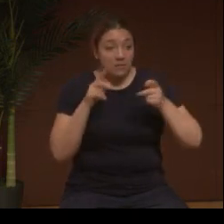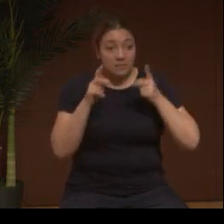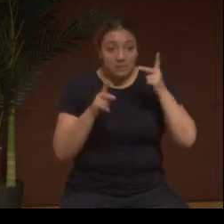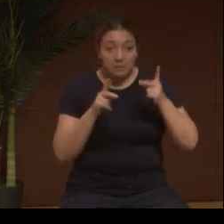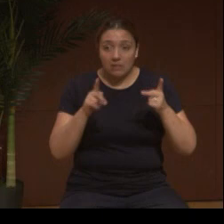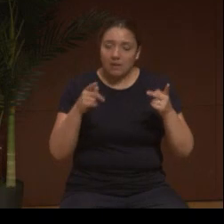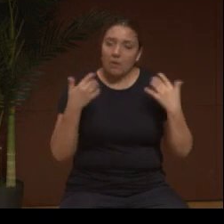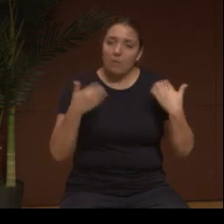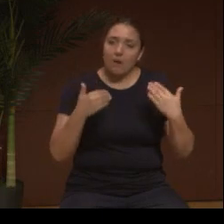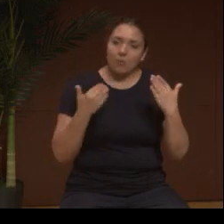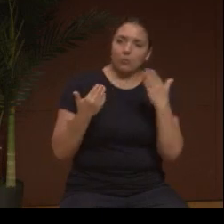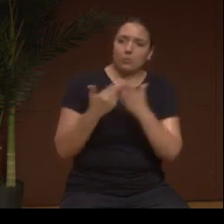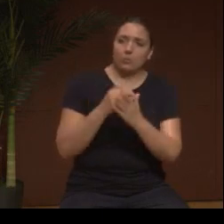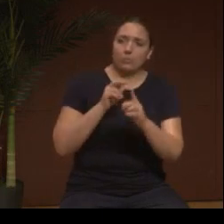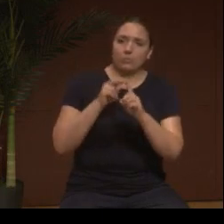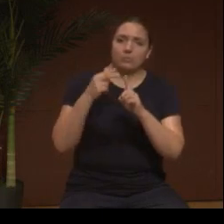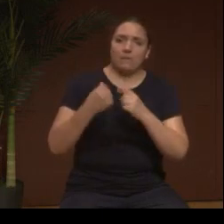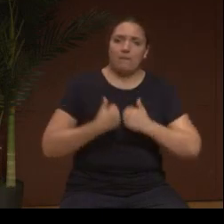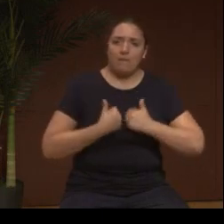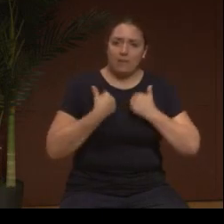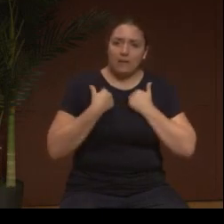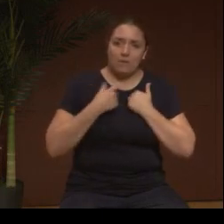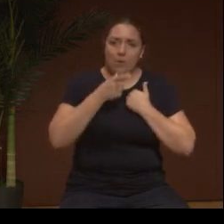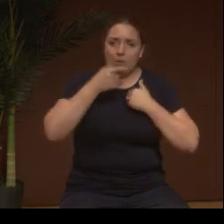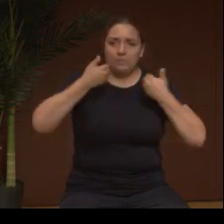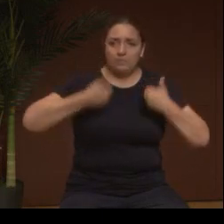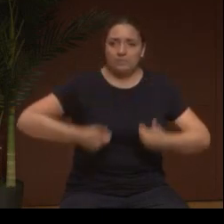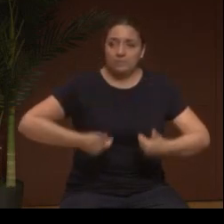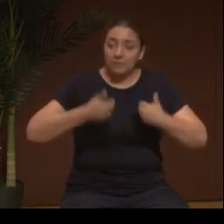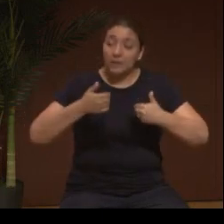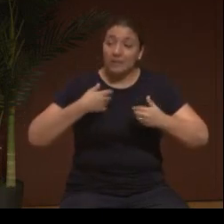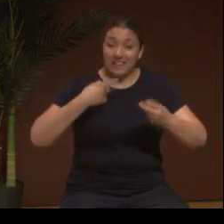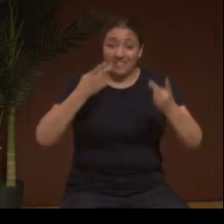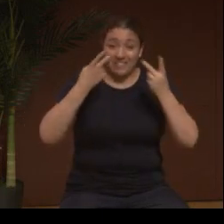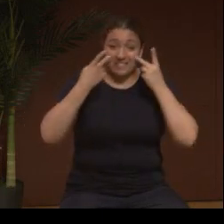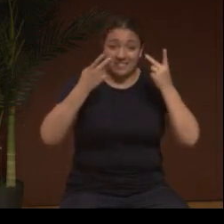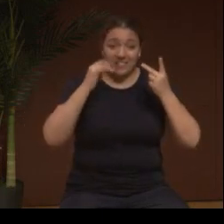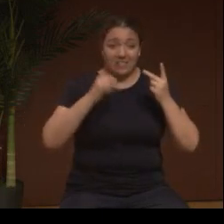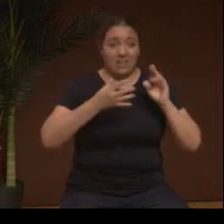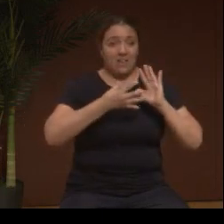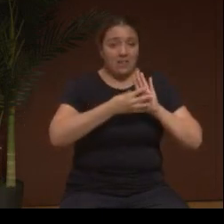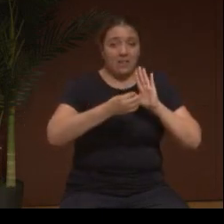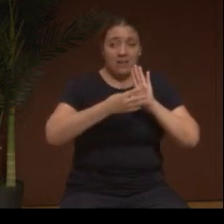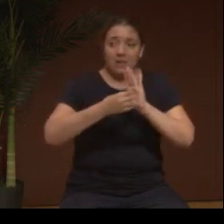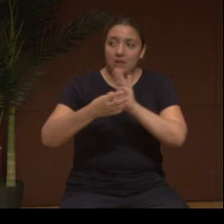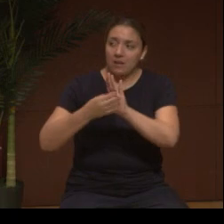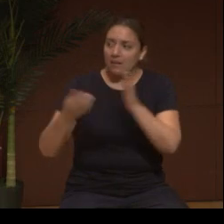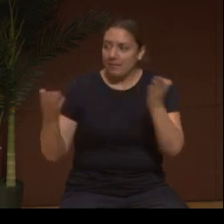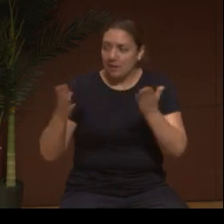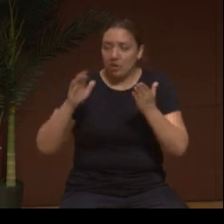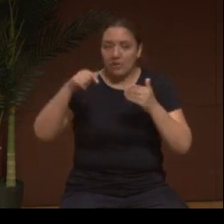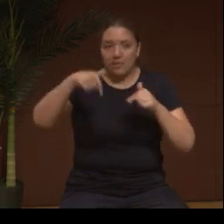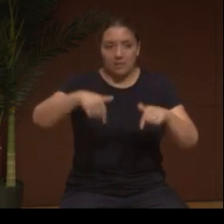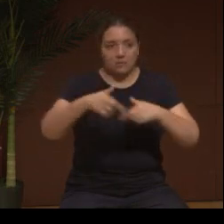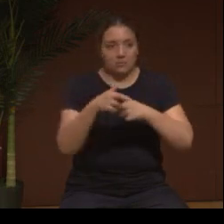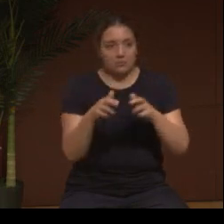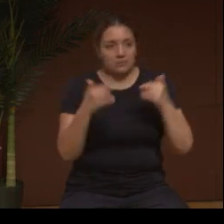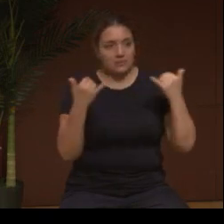new perspective on life and their own histories. And I've kind of seen that replicated even in this room